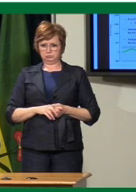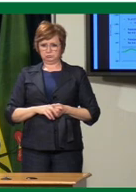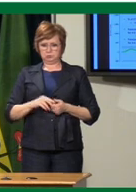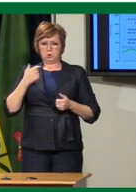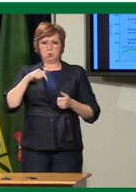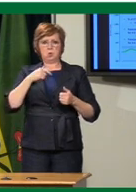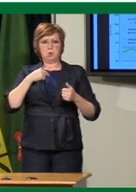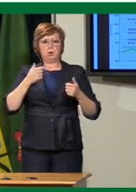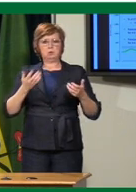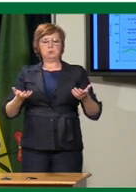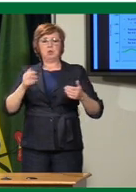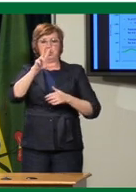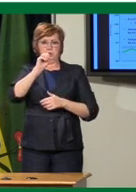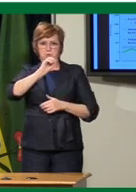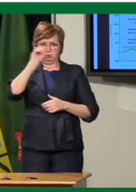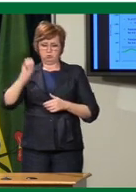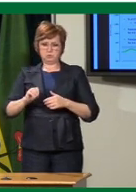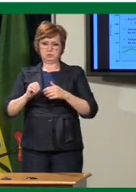increase on